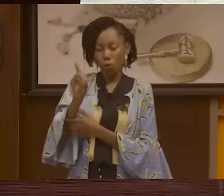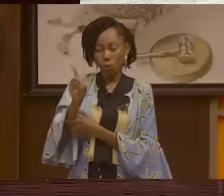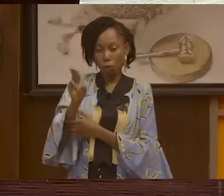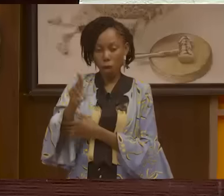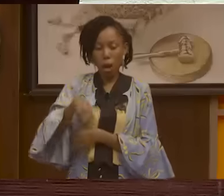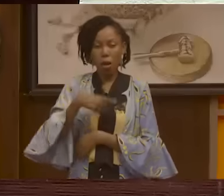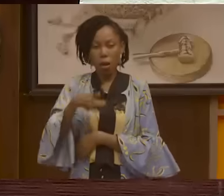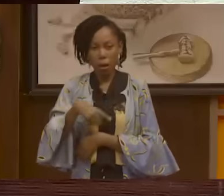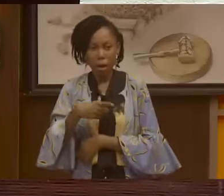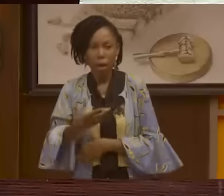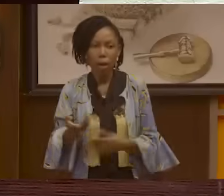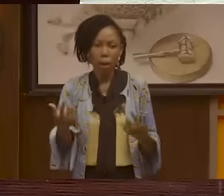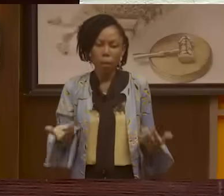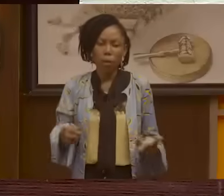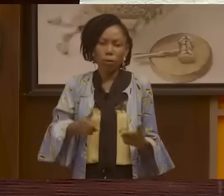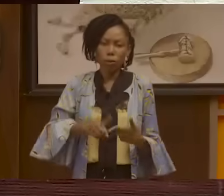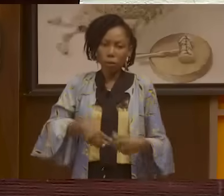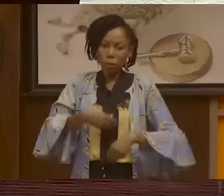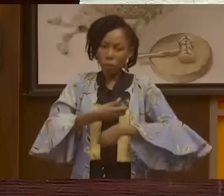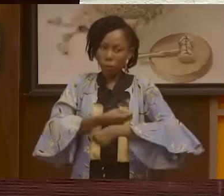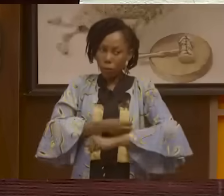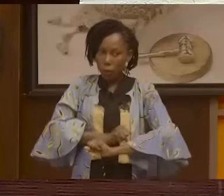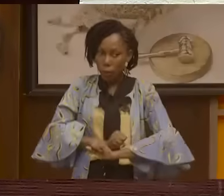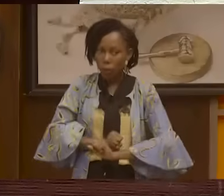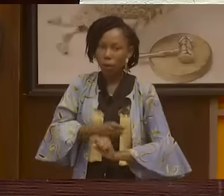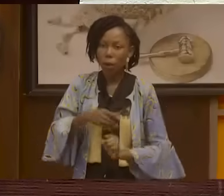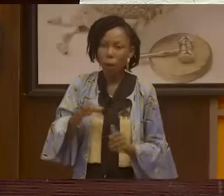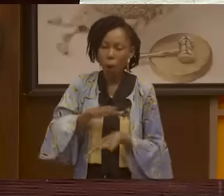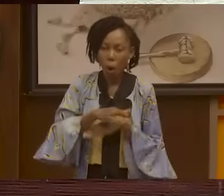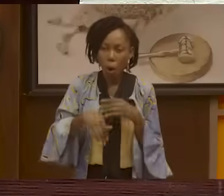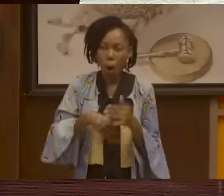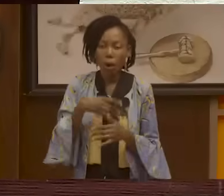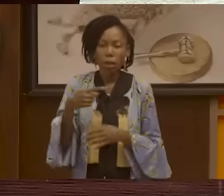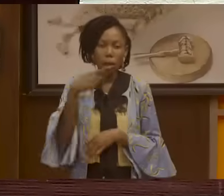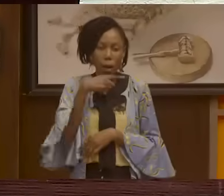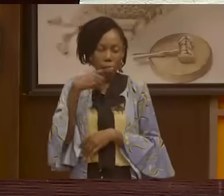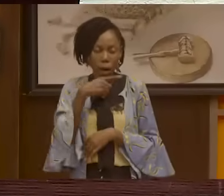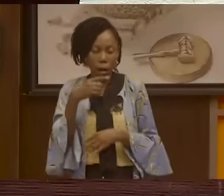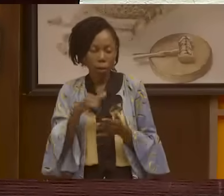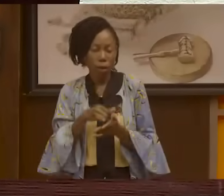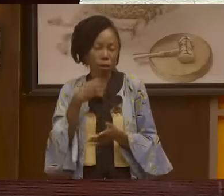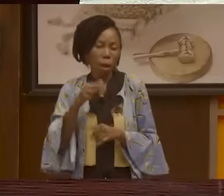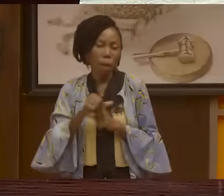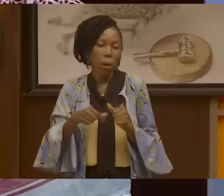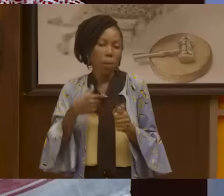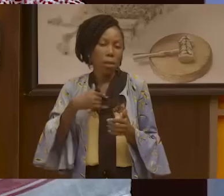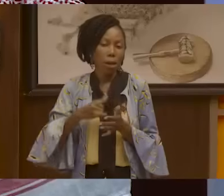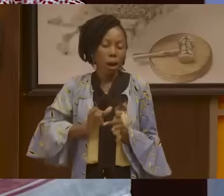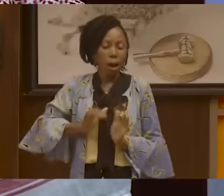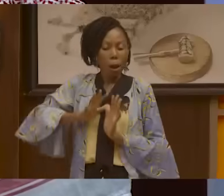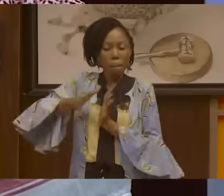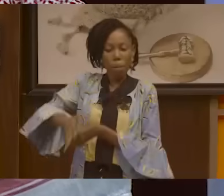defend allegation against me, stating abandoned responsibility towards my children.